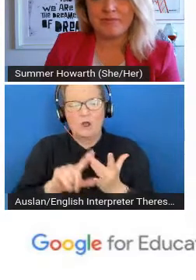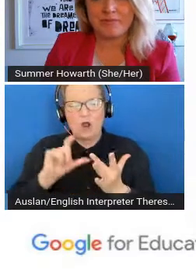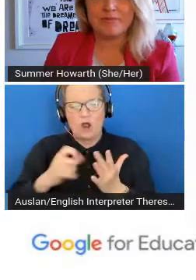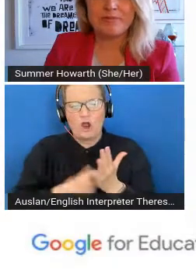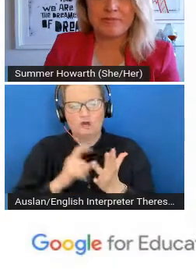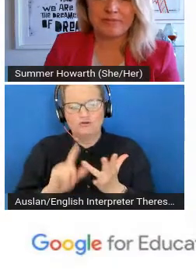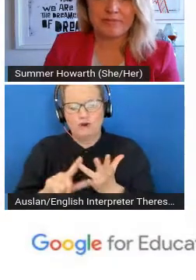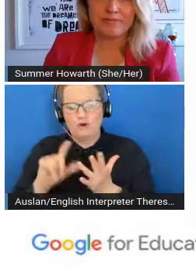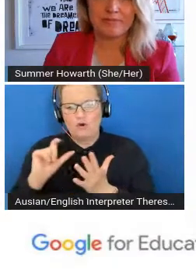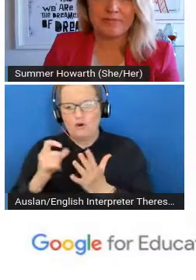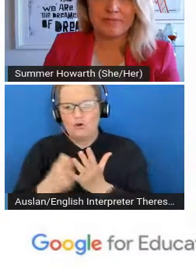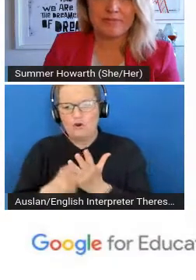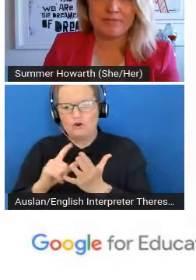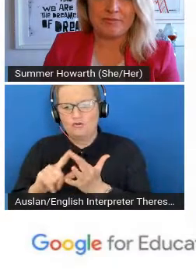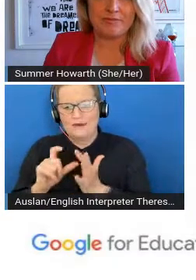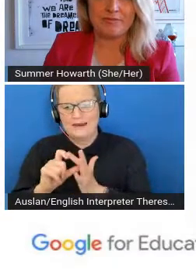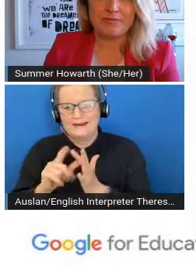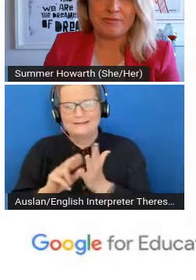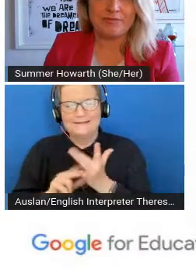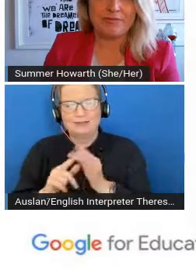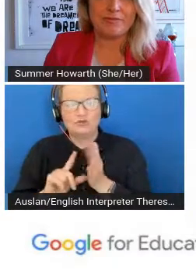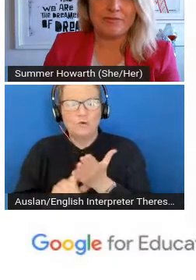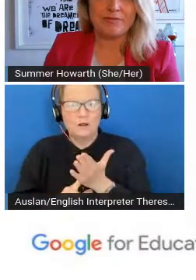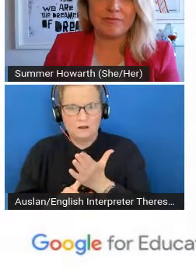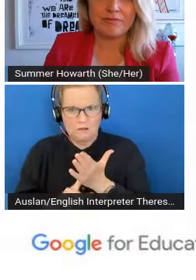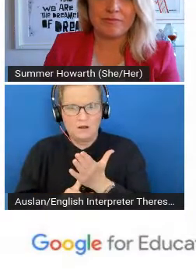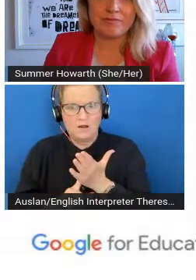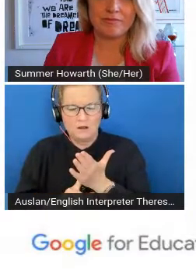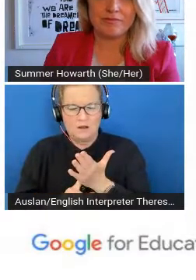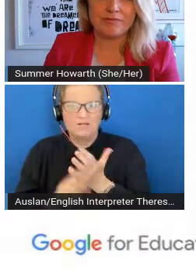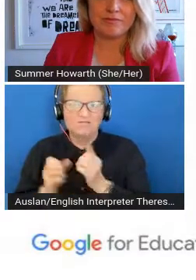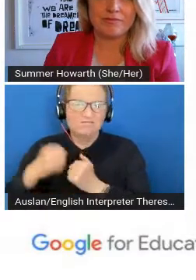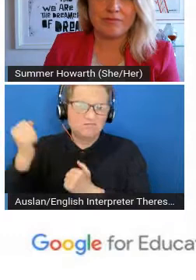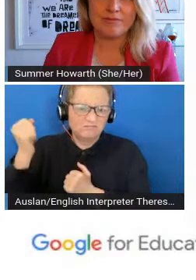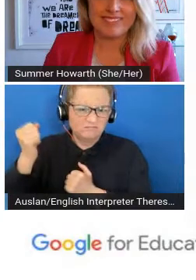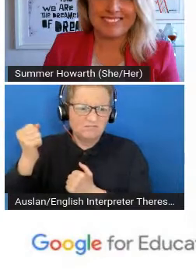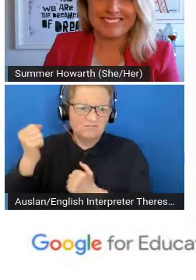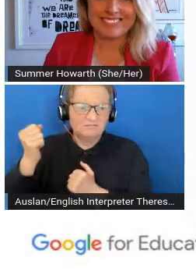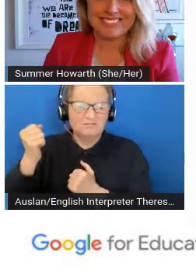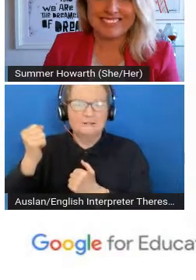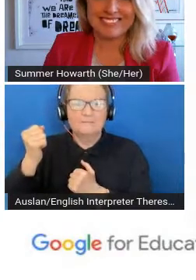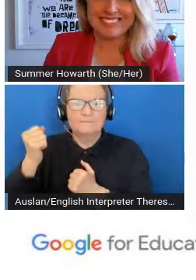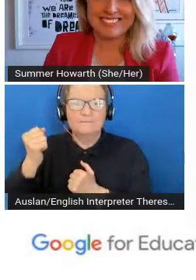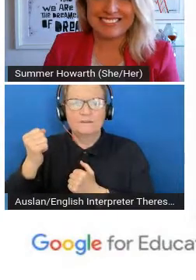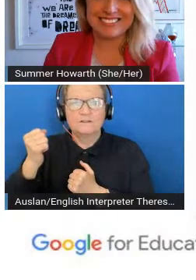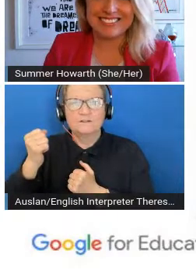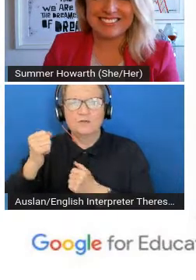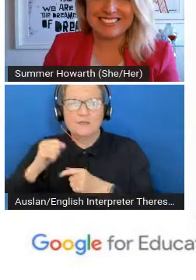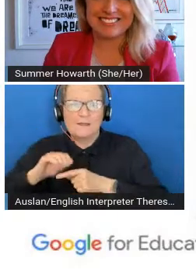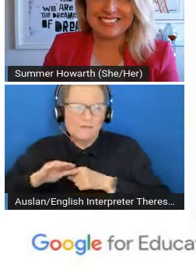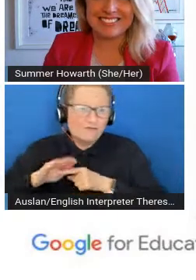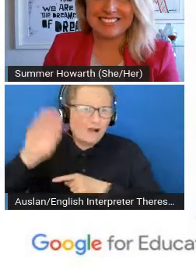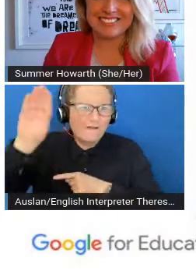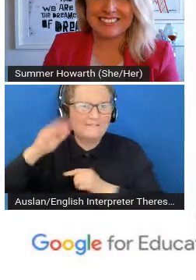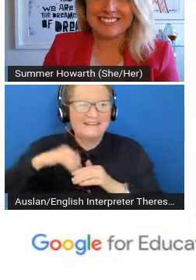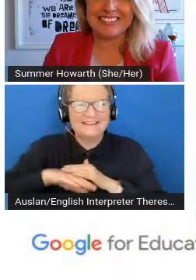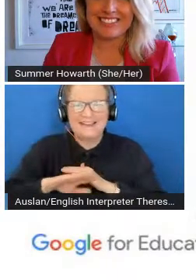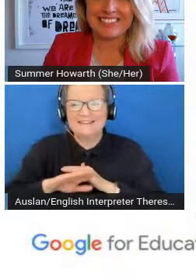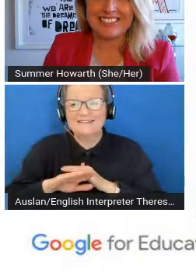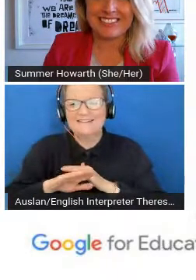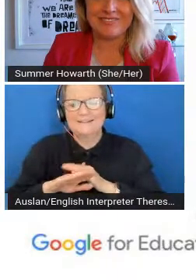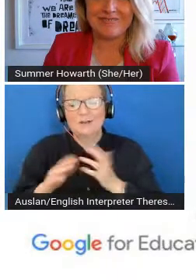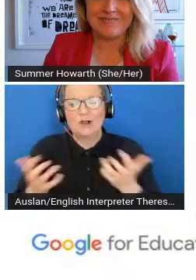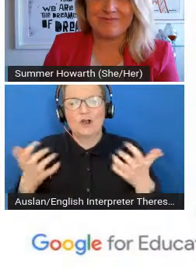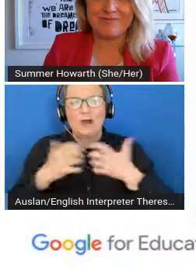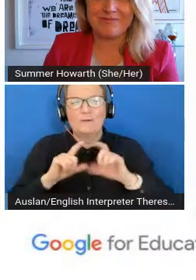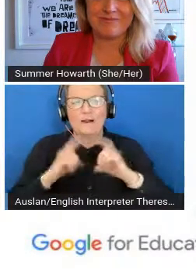back to all of the content of thriving in a hybrid classroom. So we're really excited to be able to offer that.